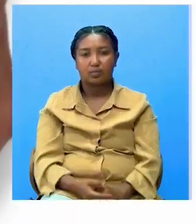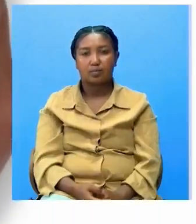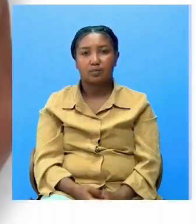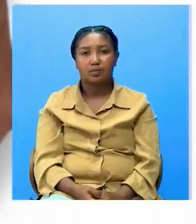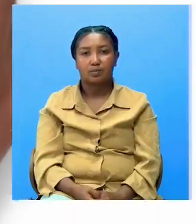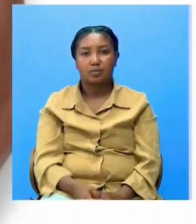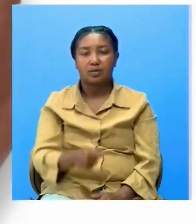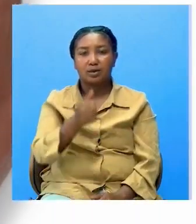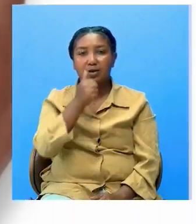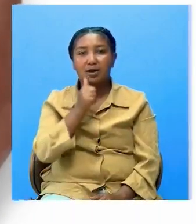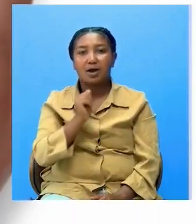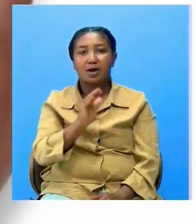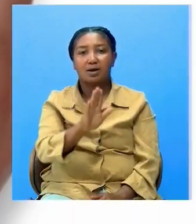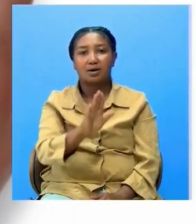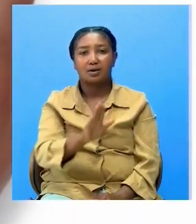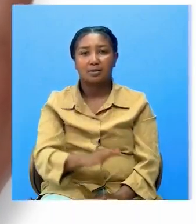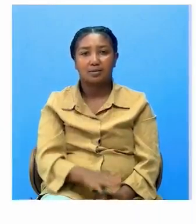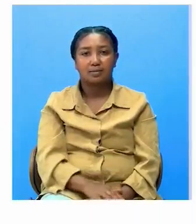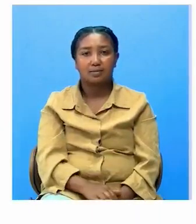her